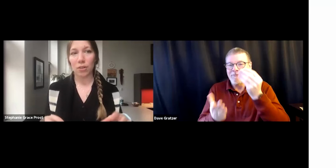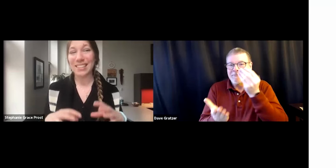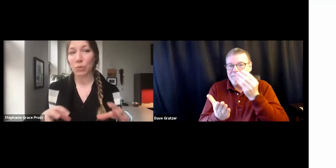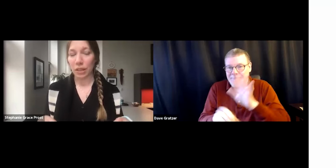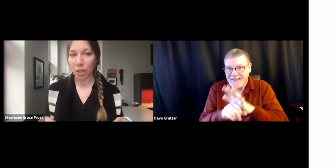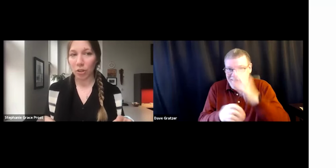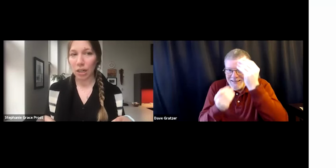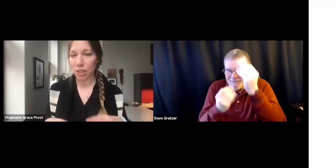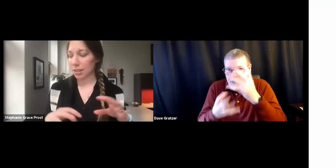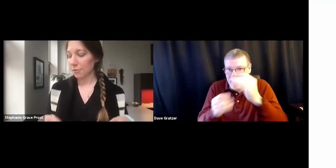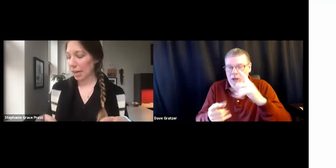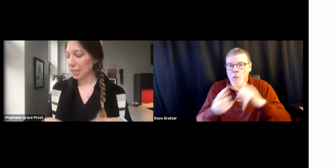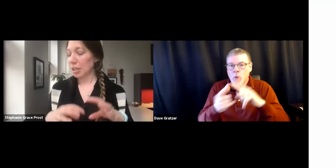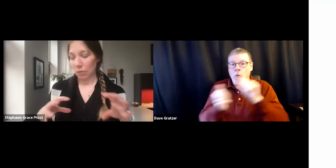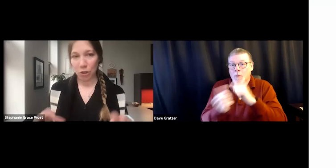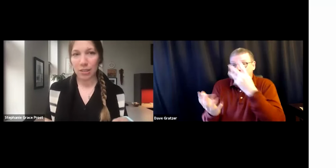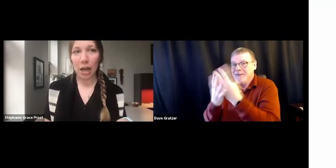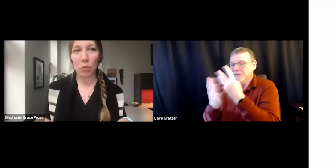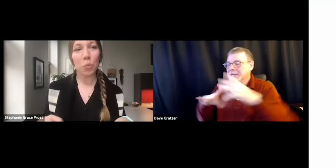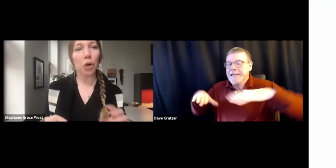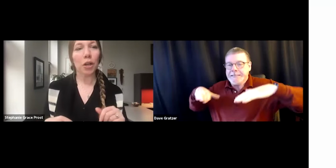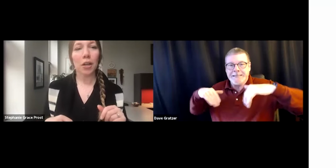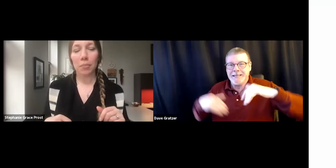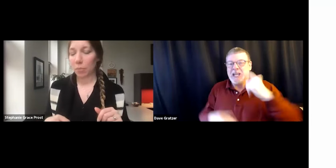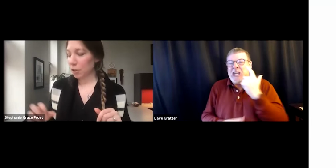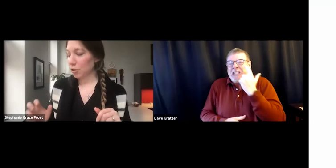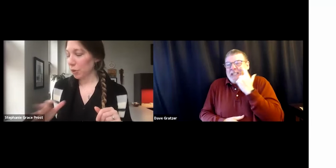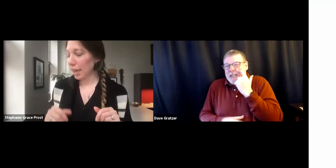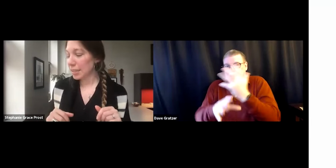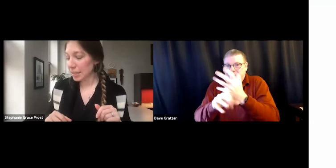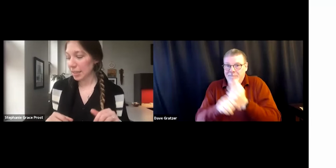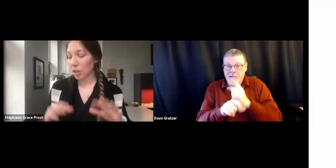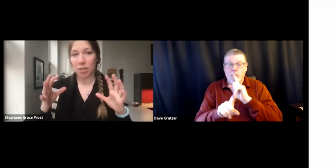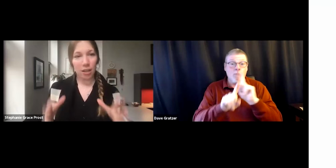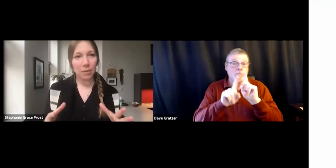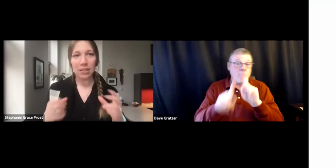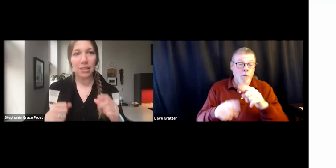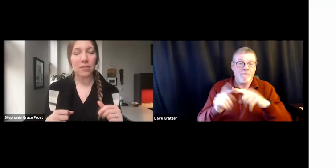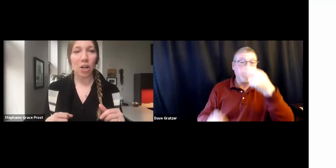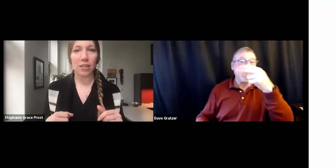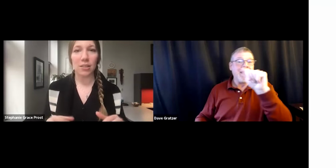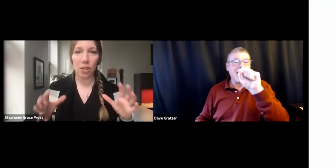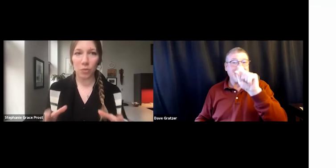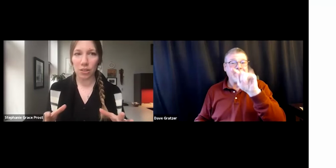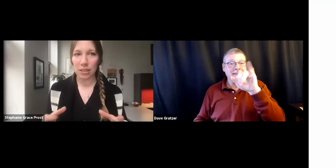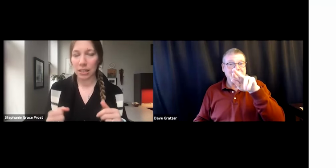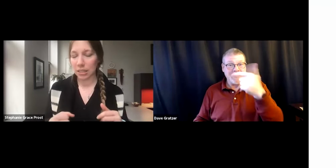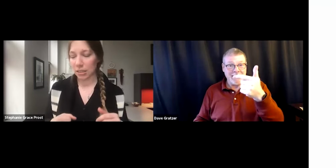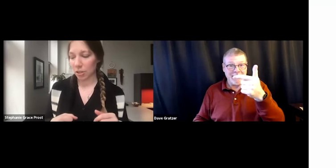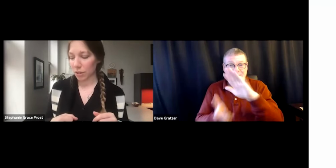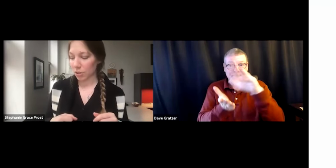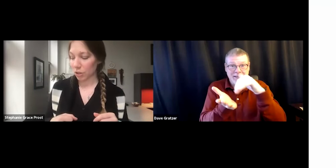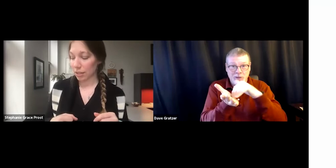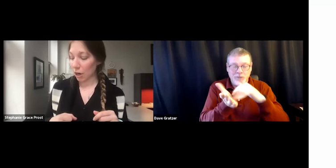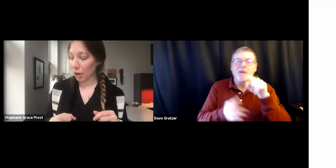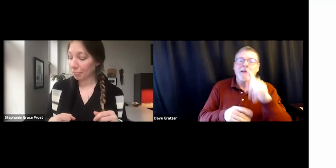older adults within corrections. In fact, we just had a report published with Hastings Center documenting this very concern, which is a need to